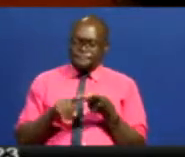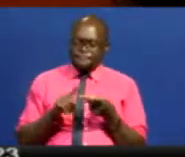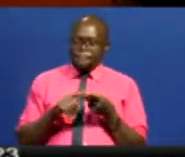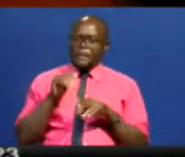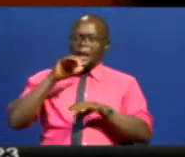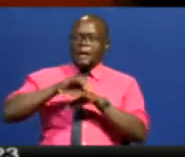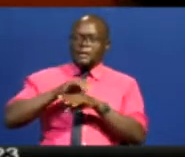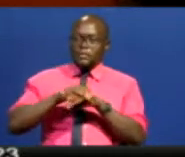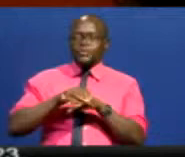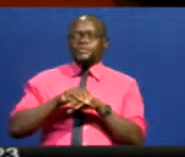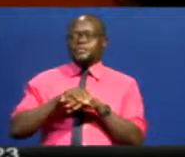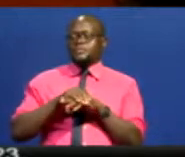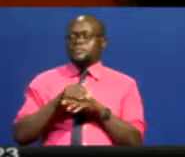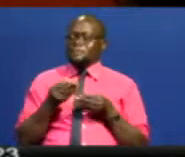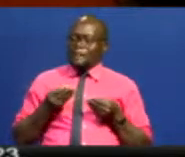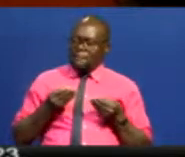good